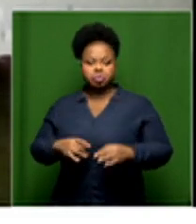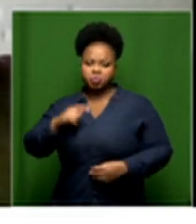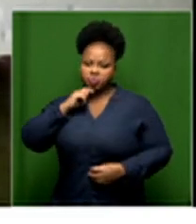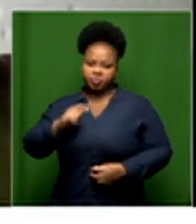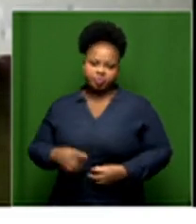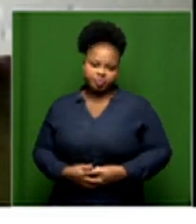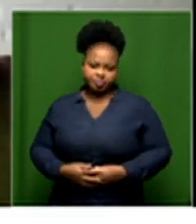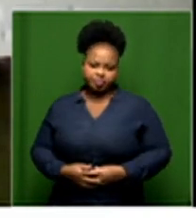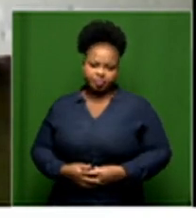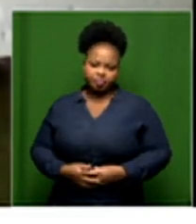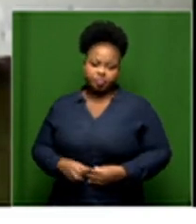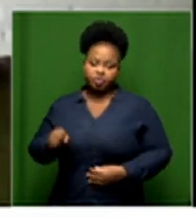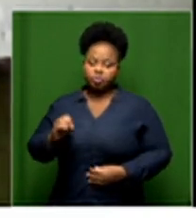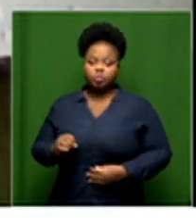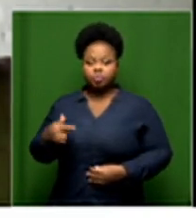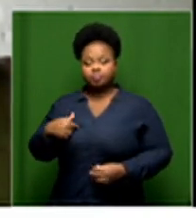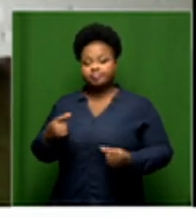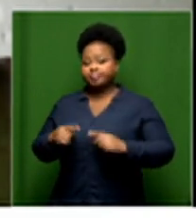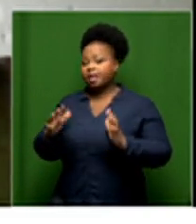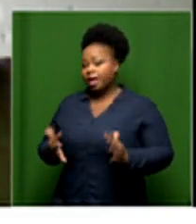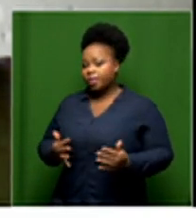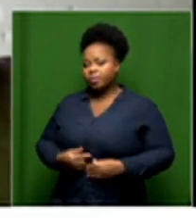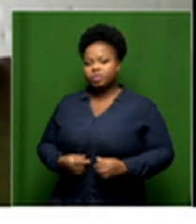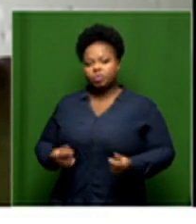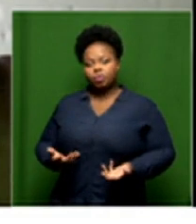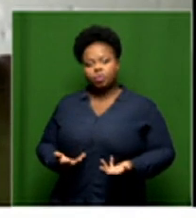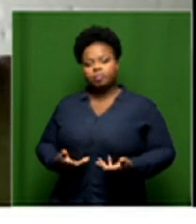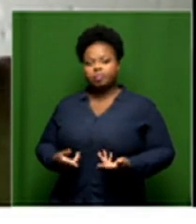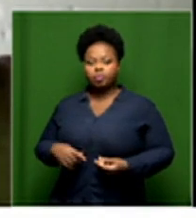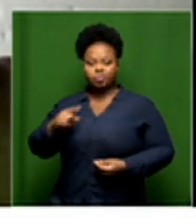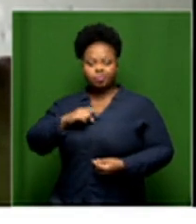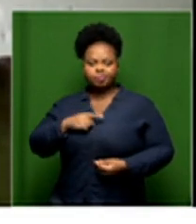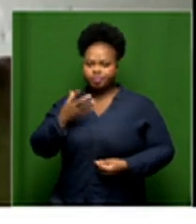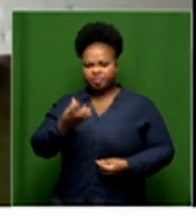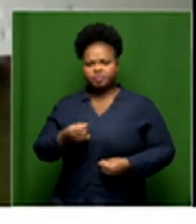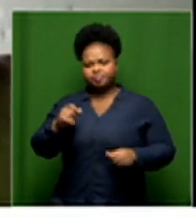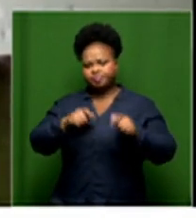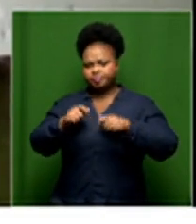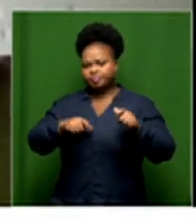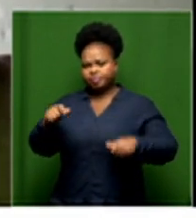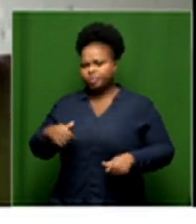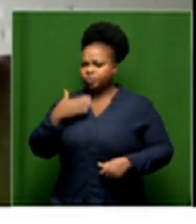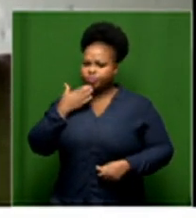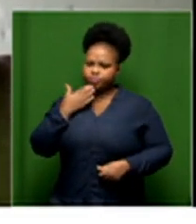original. So basically what set me apart, it's the difference that I'm bringing. So you'll have people doing a lot